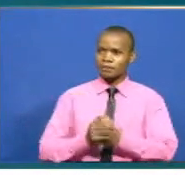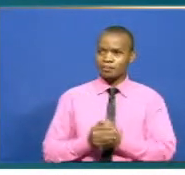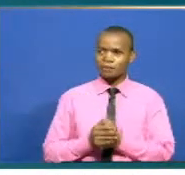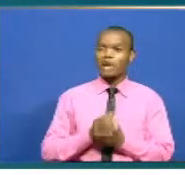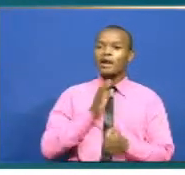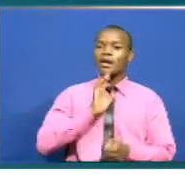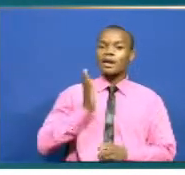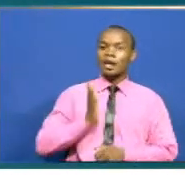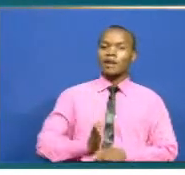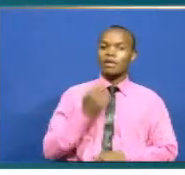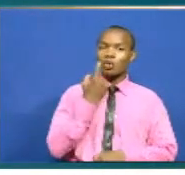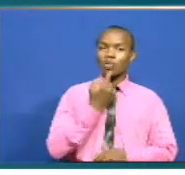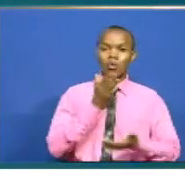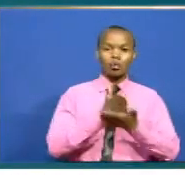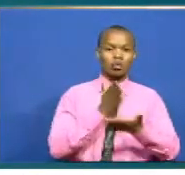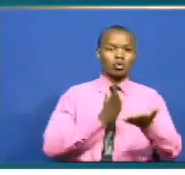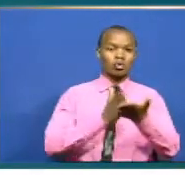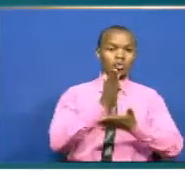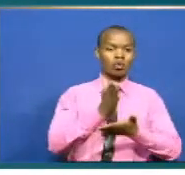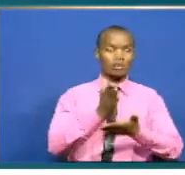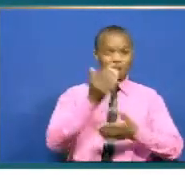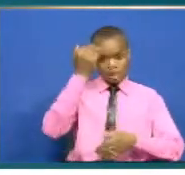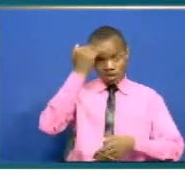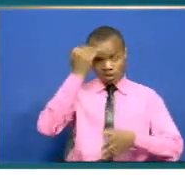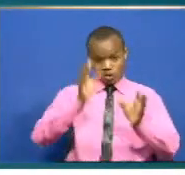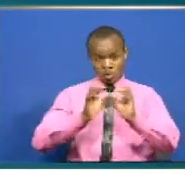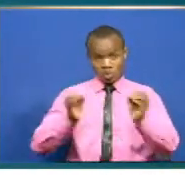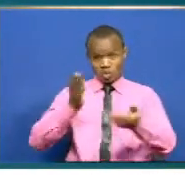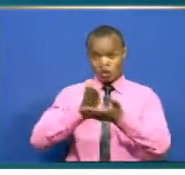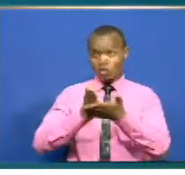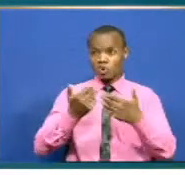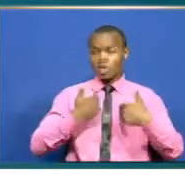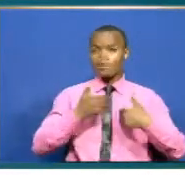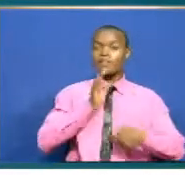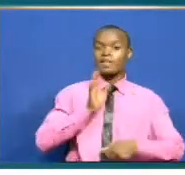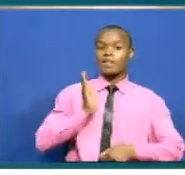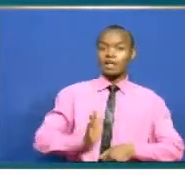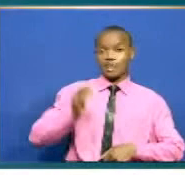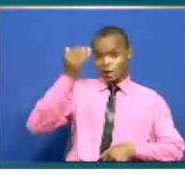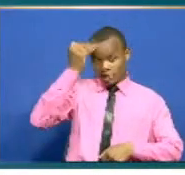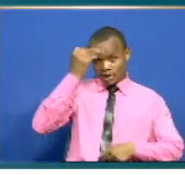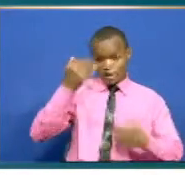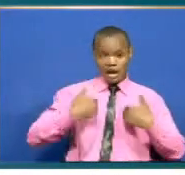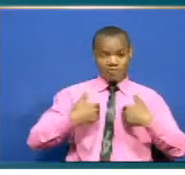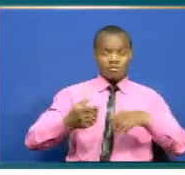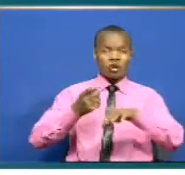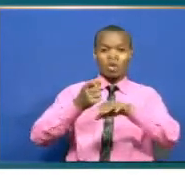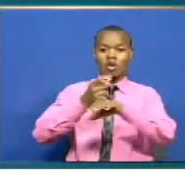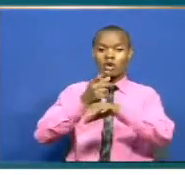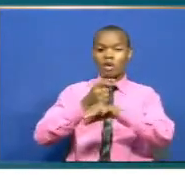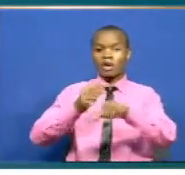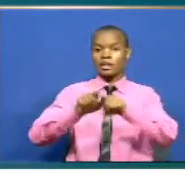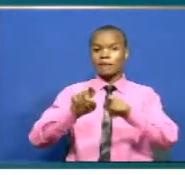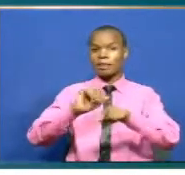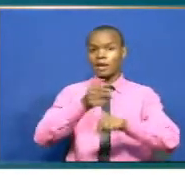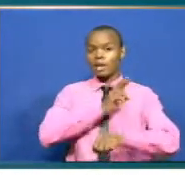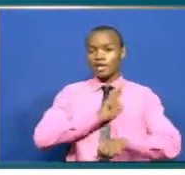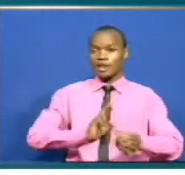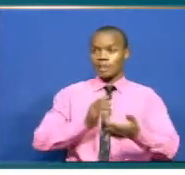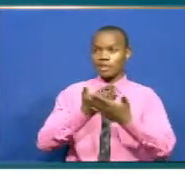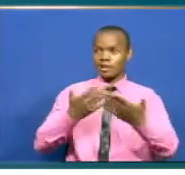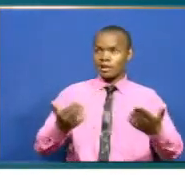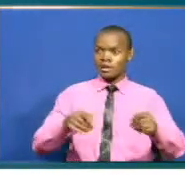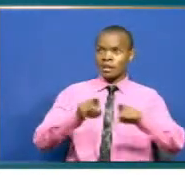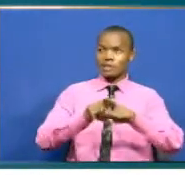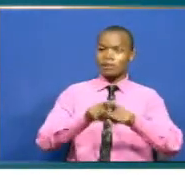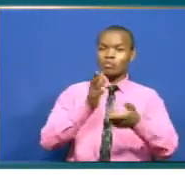elders that have not been through formal education. They're educated elders. They're educated with the Quran. They're educated with other religious matters. So these are also educated